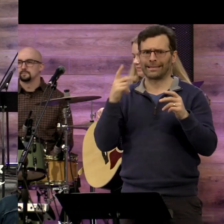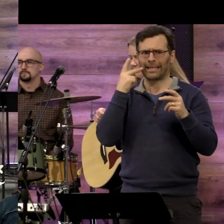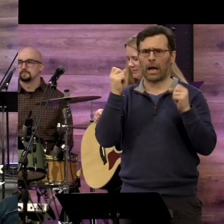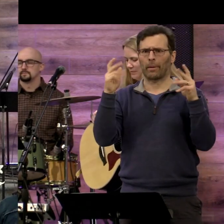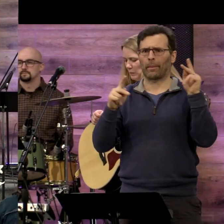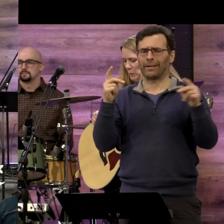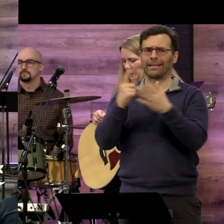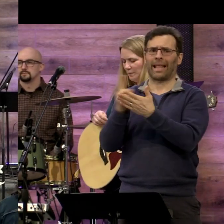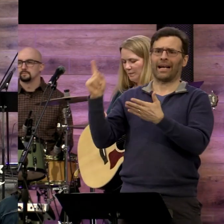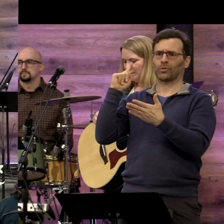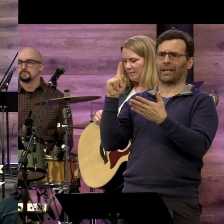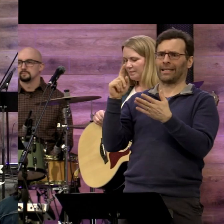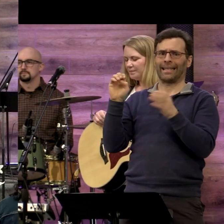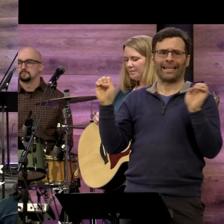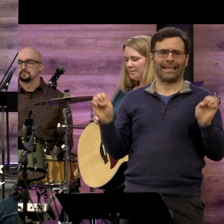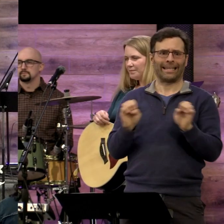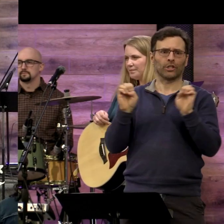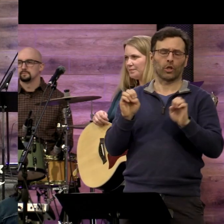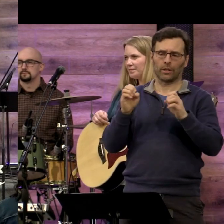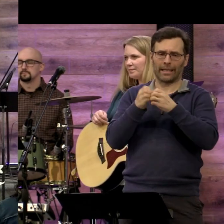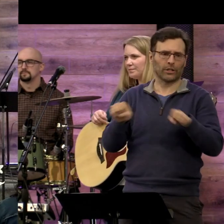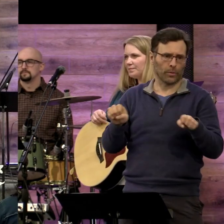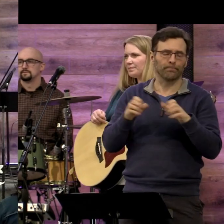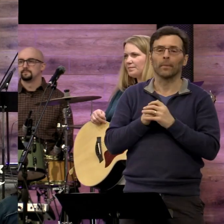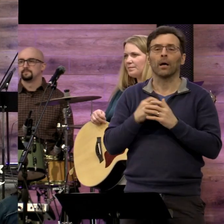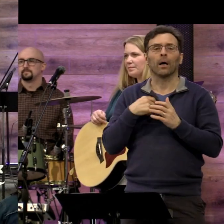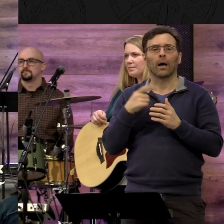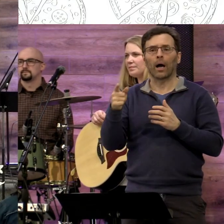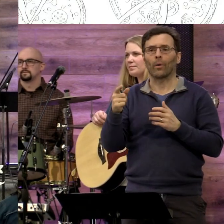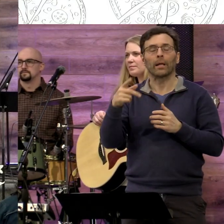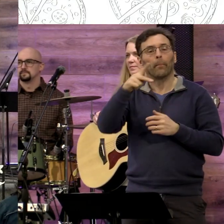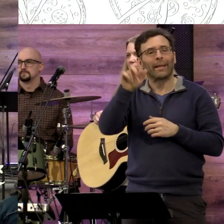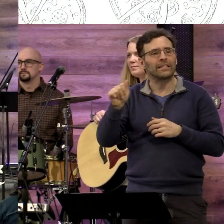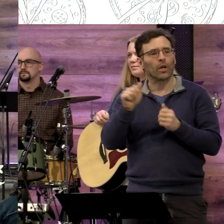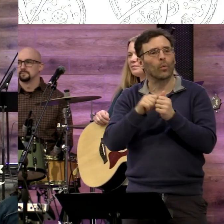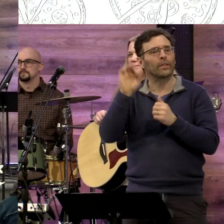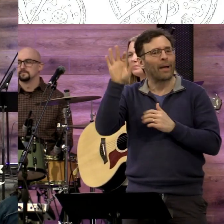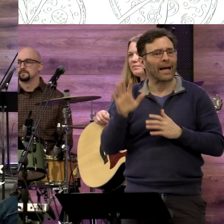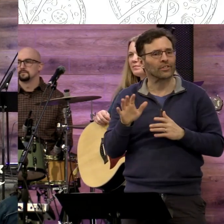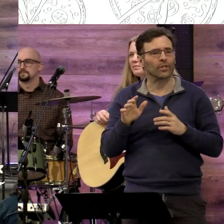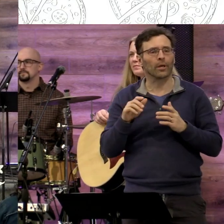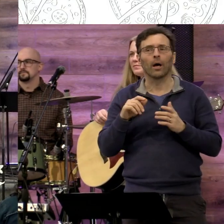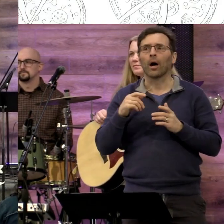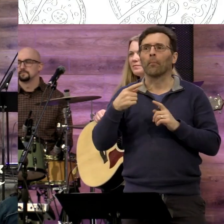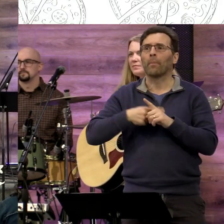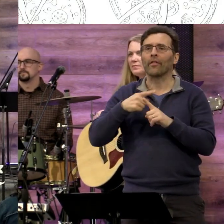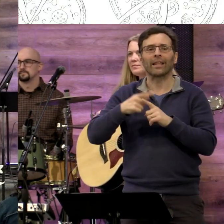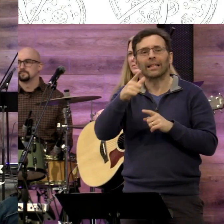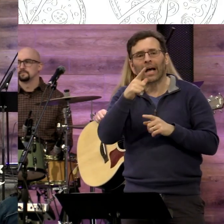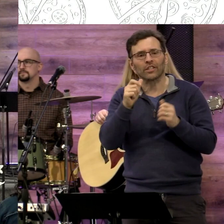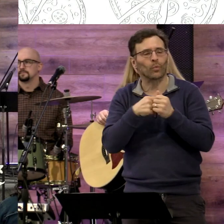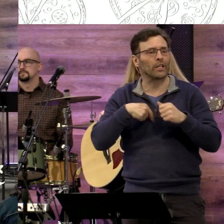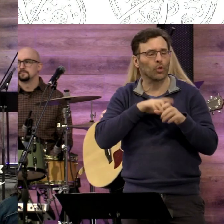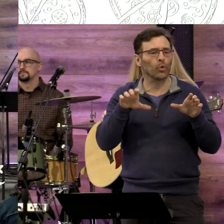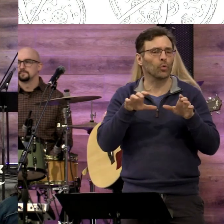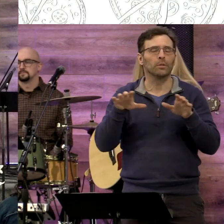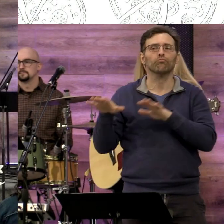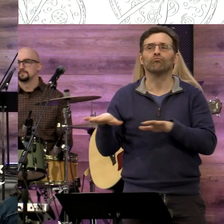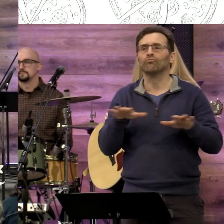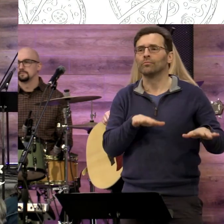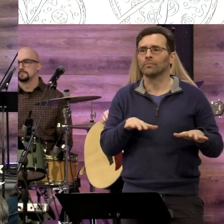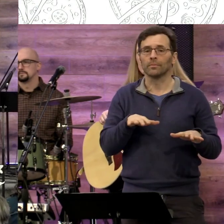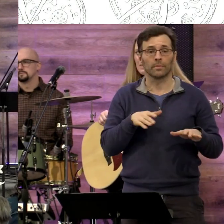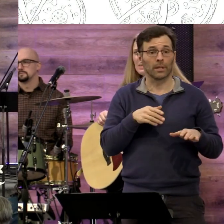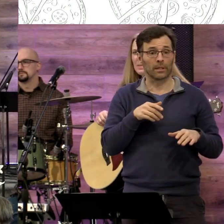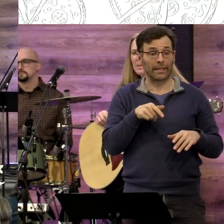we had last week in Easter, I want to invite you to Pizza with the Pastor. This is a monthly lunch that we do. It's very casual. It's